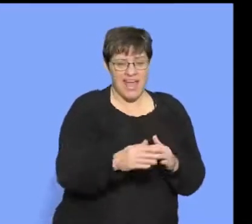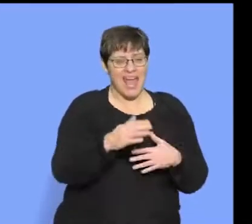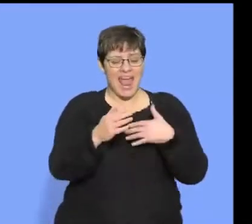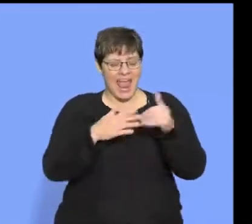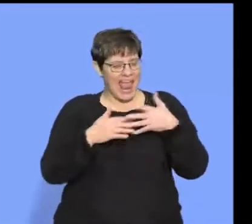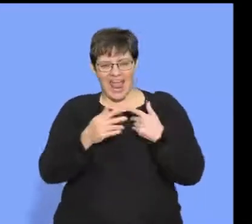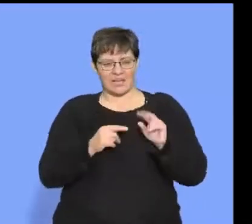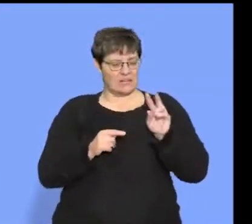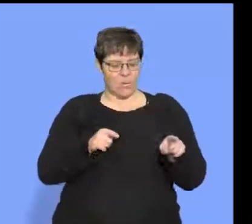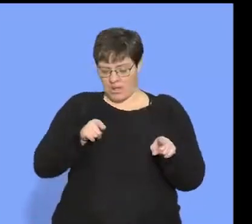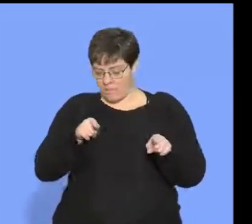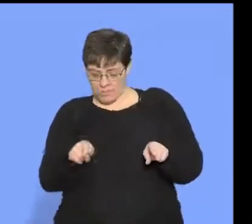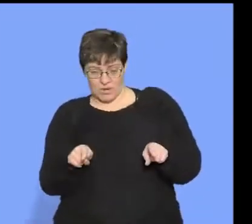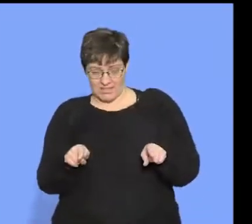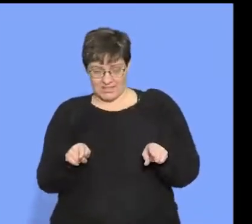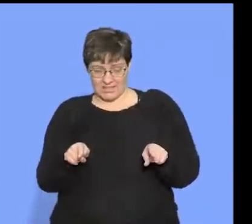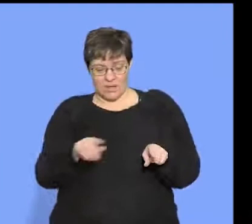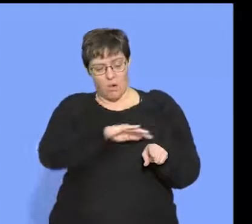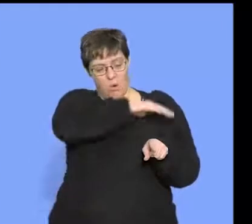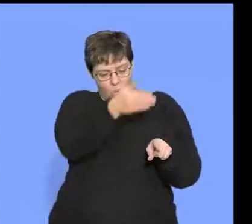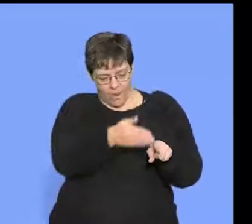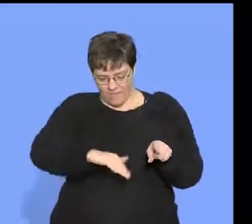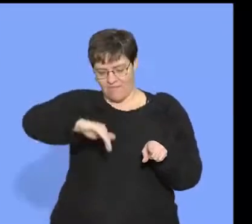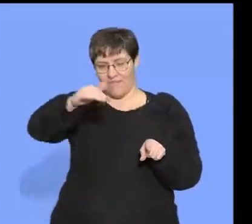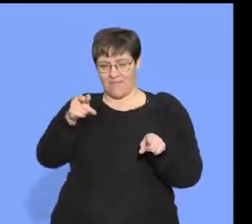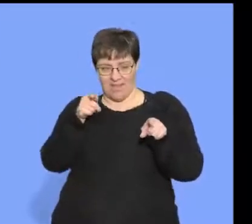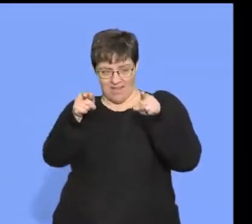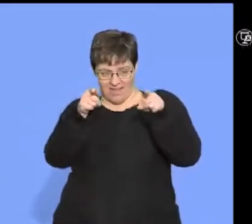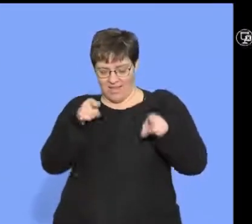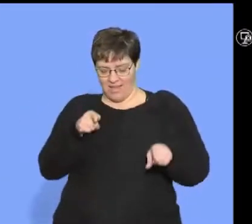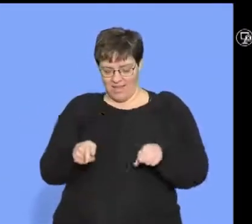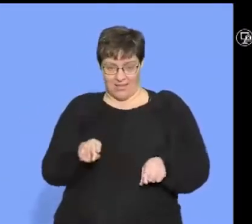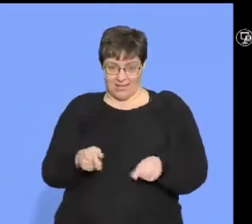two consecutive points on a wave that are in phase.